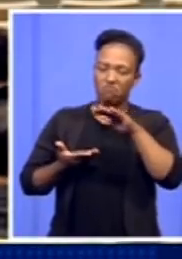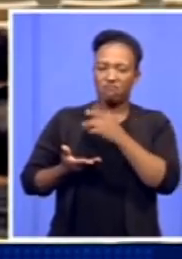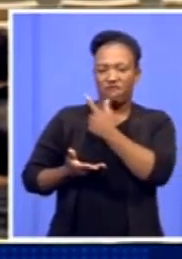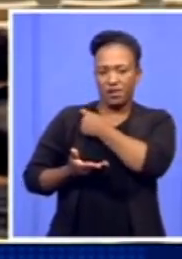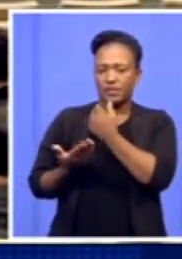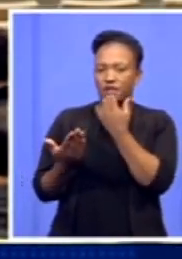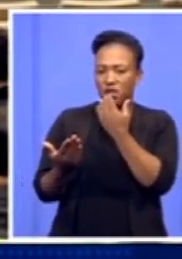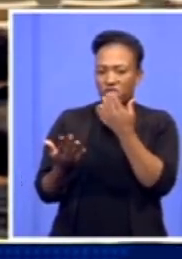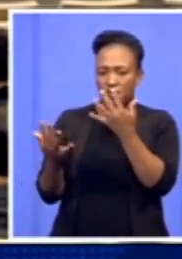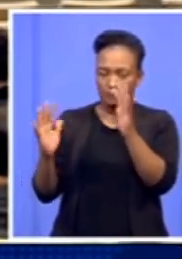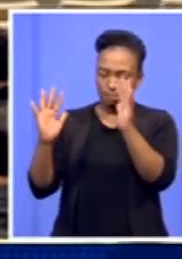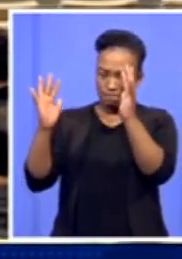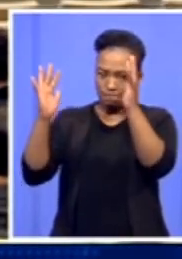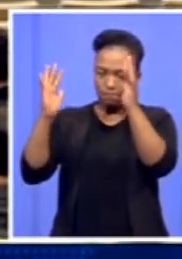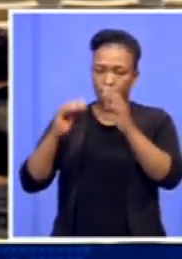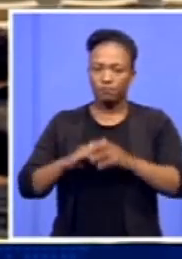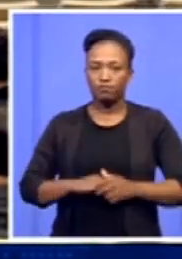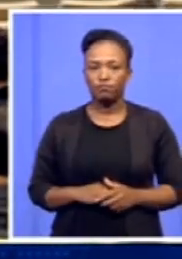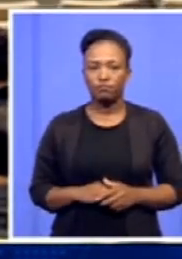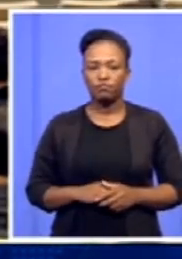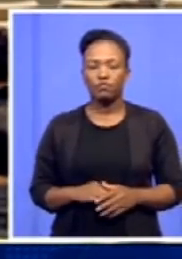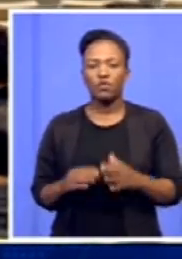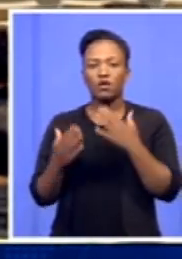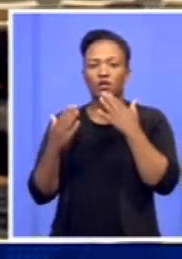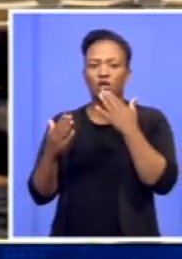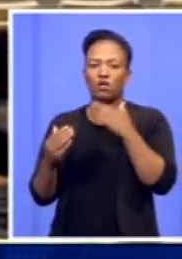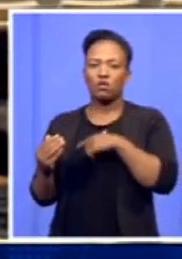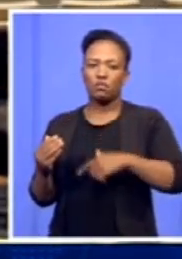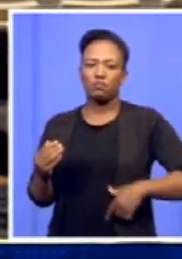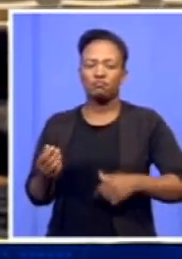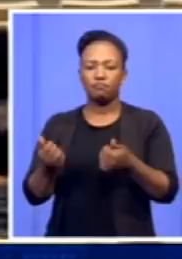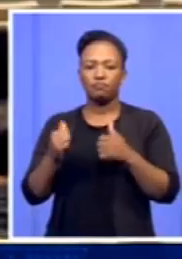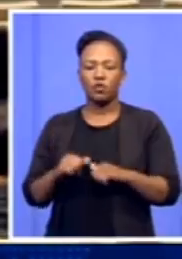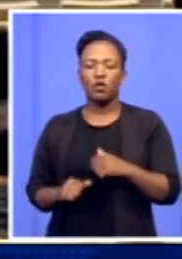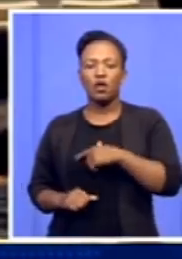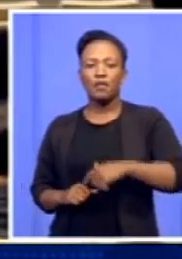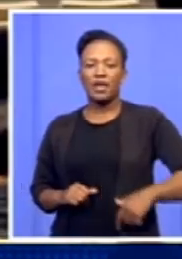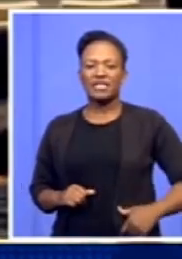Thank you, President. And may I invite now the President of Tunisia to take the floor.